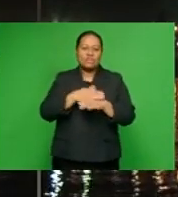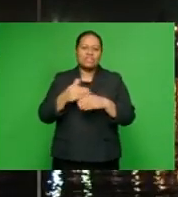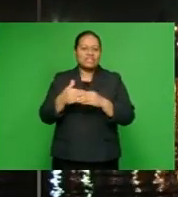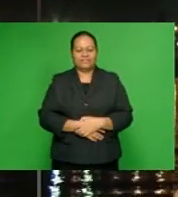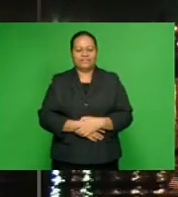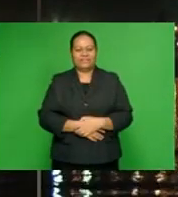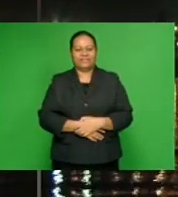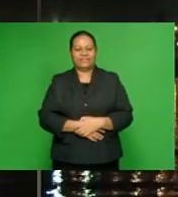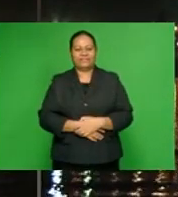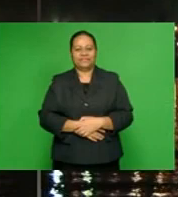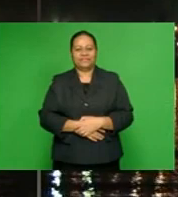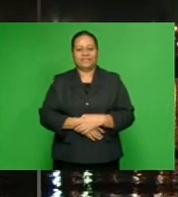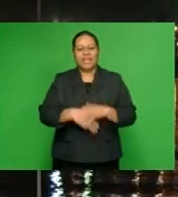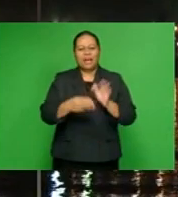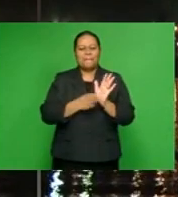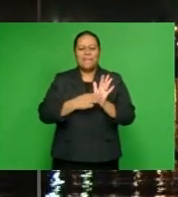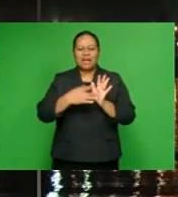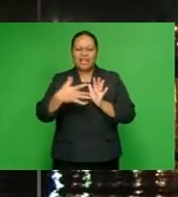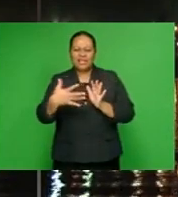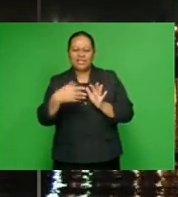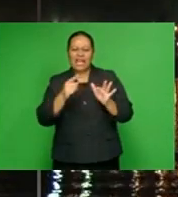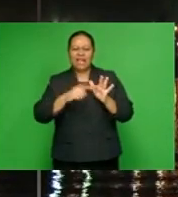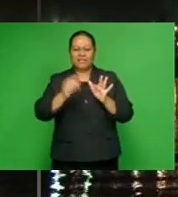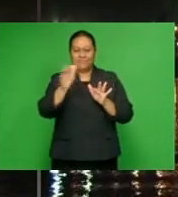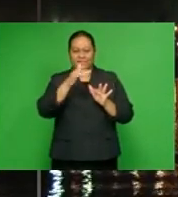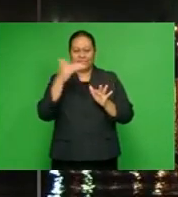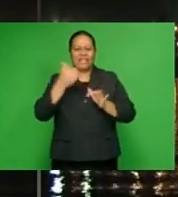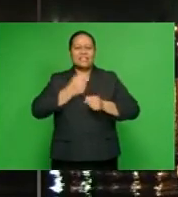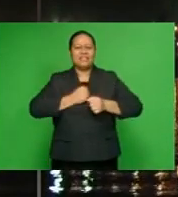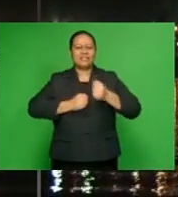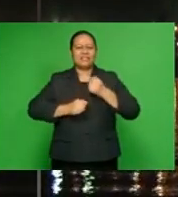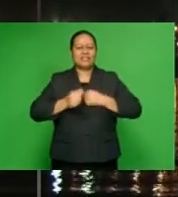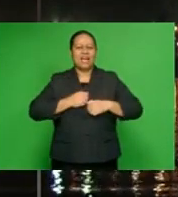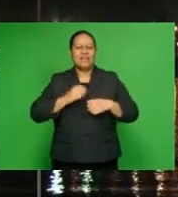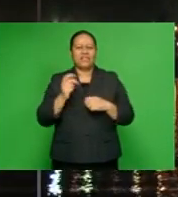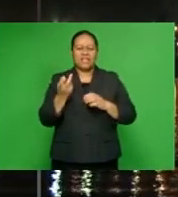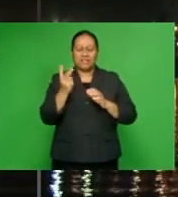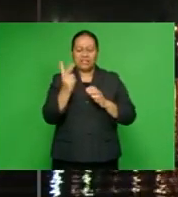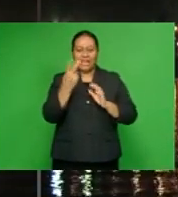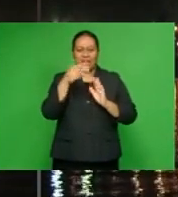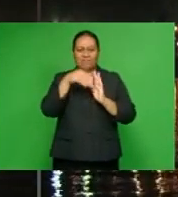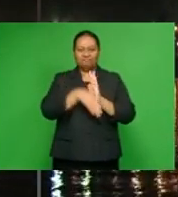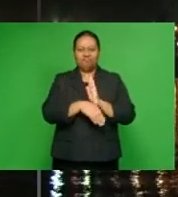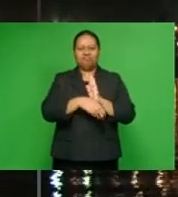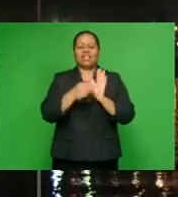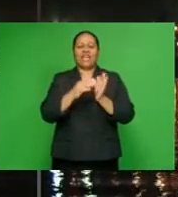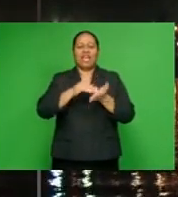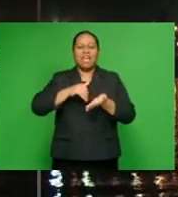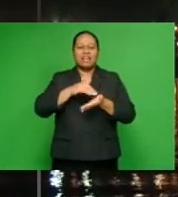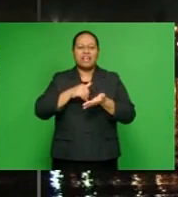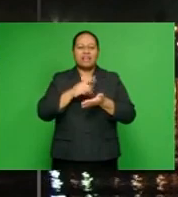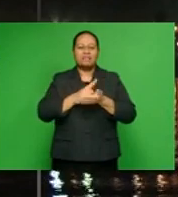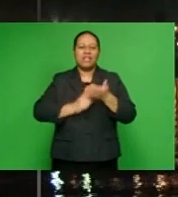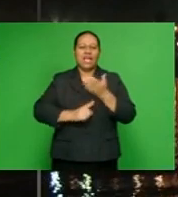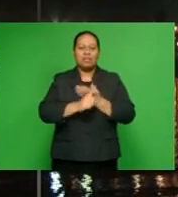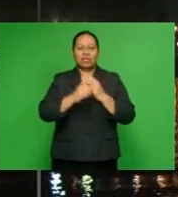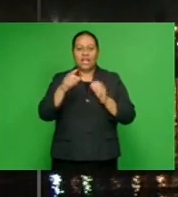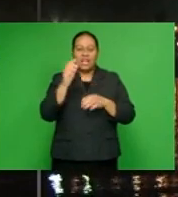13 points. Micah Sivo's Parramatta Eels suffered their second loss in the NRL after going down to the Manly Sea